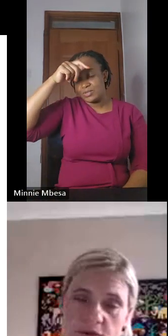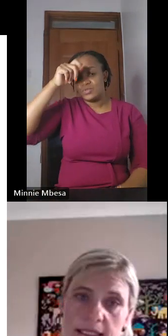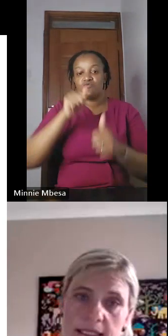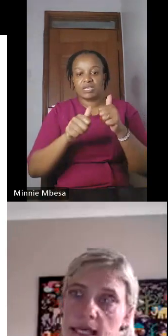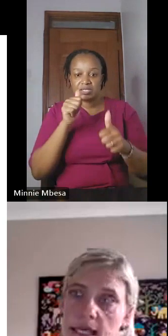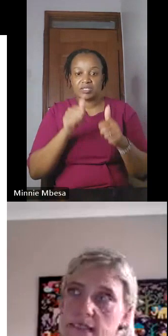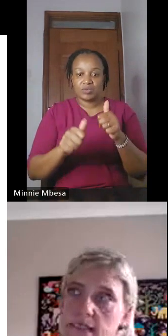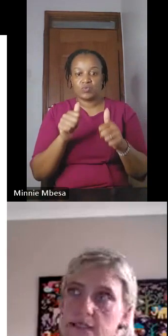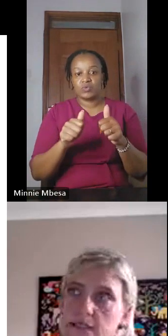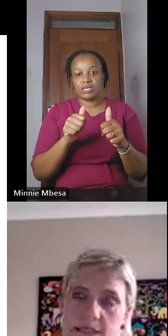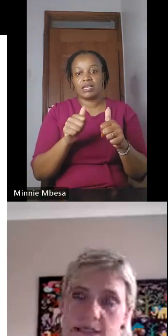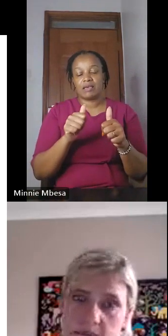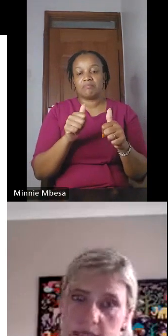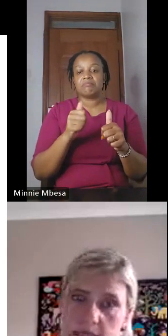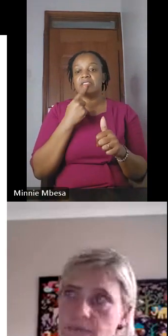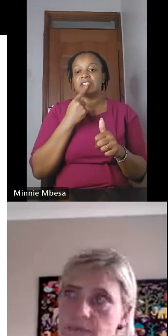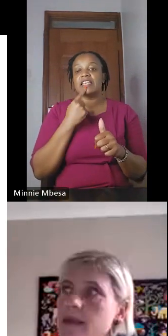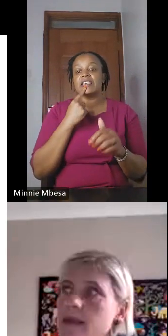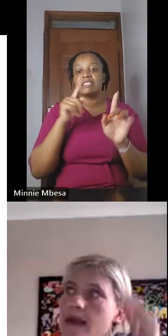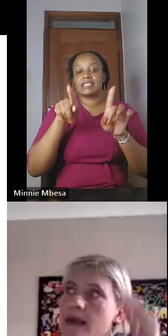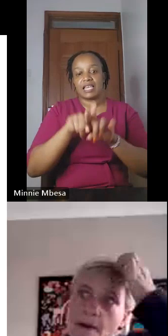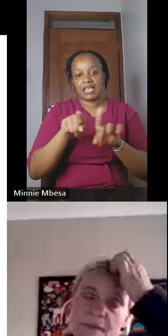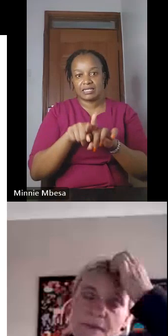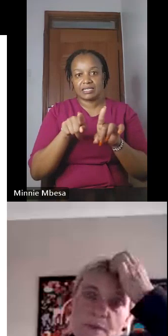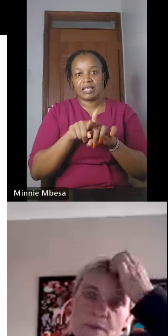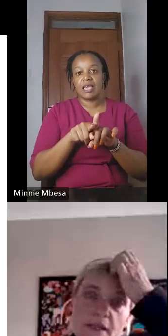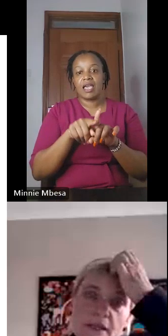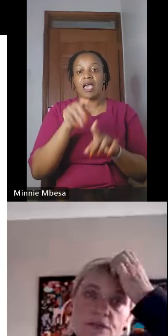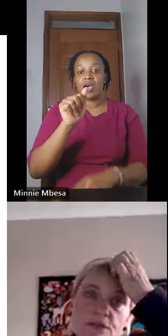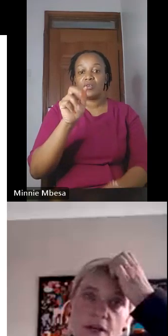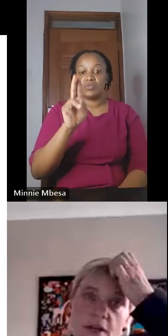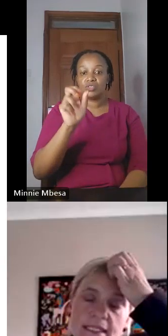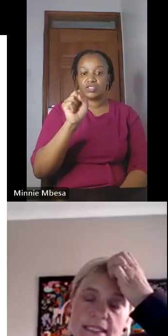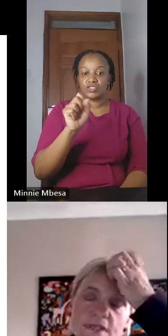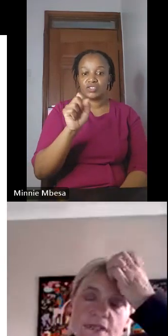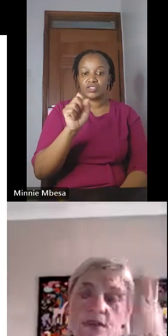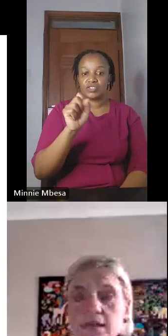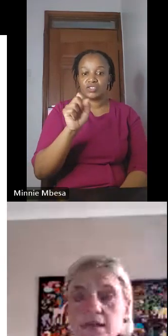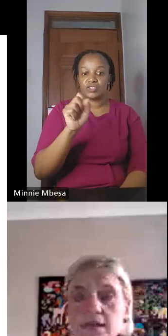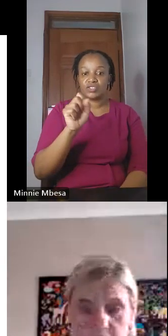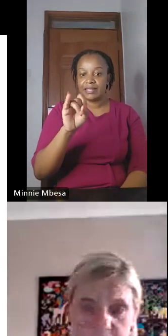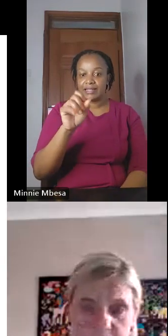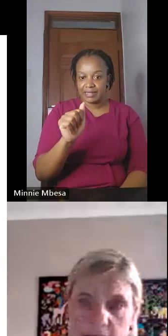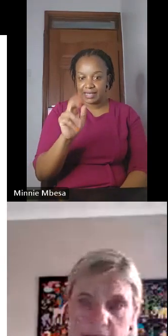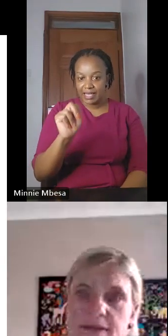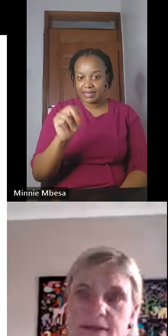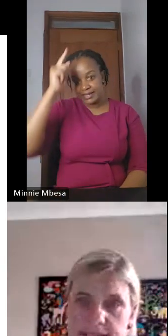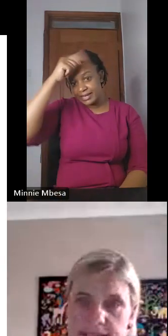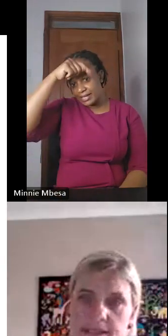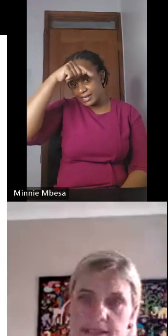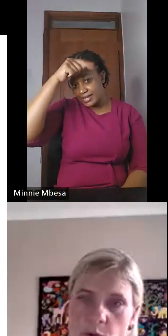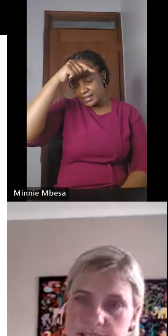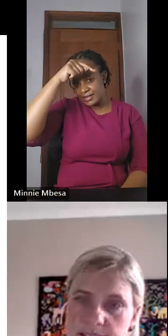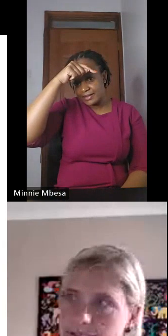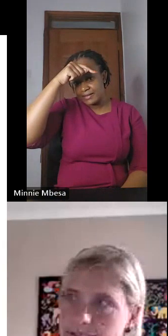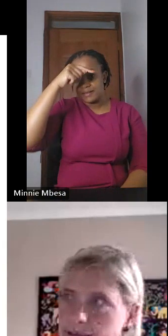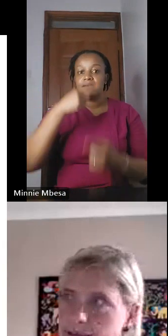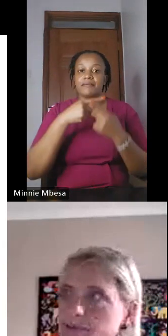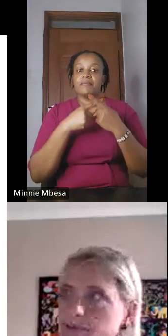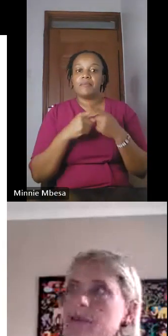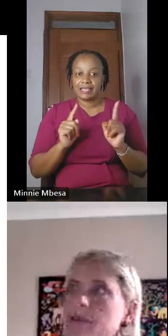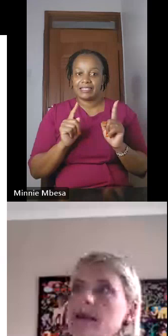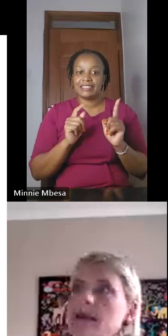an Australian undergraduate degree. But you do not need to do the equivalency of that at this point